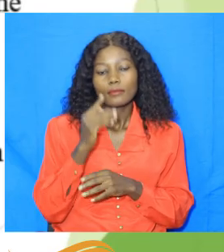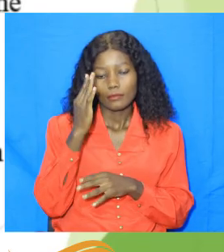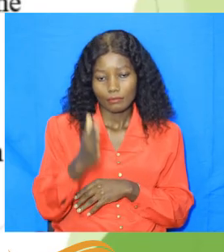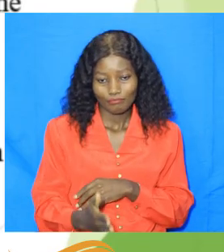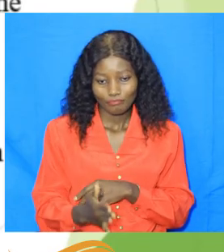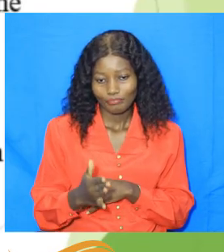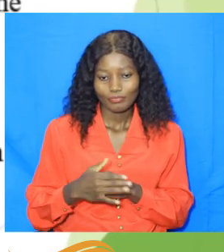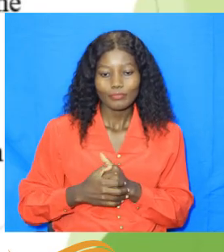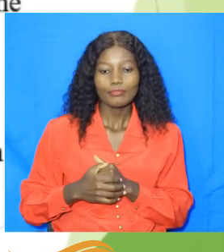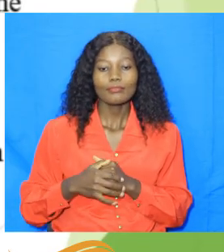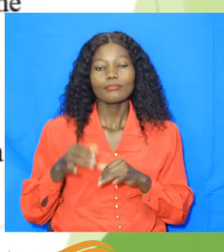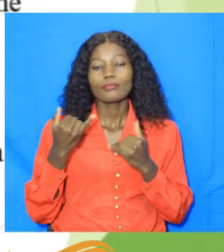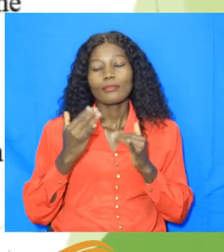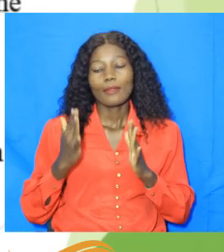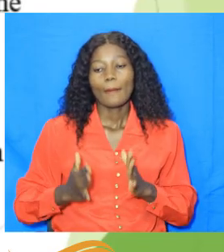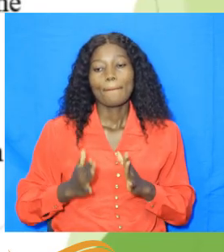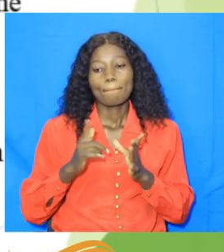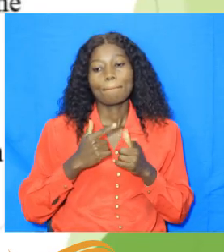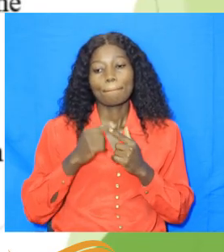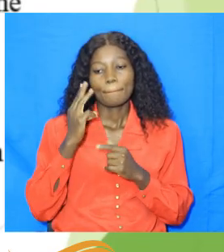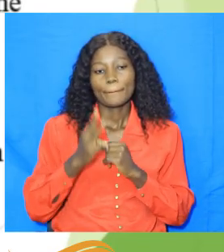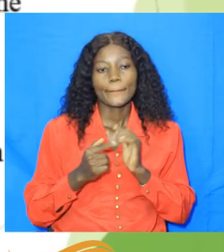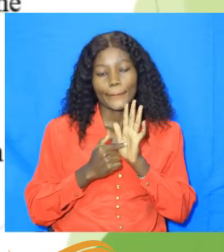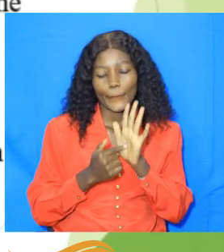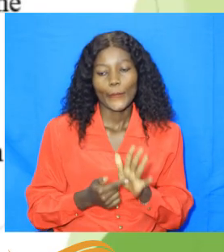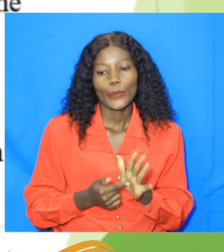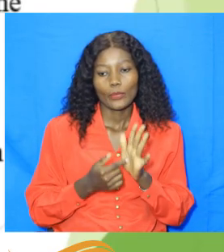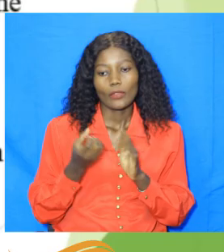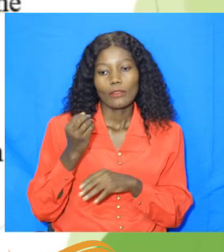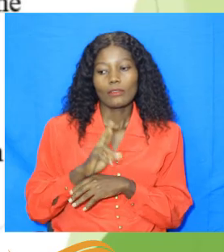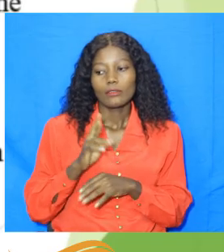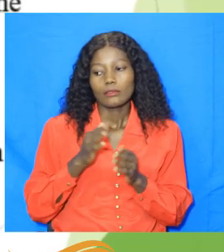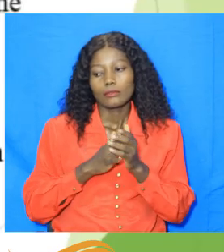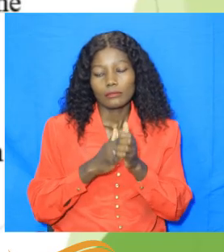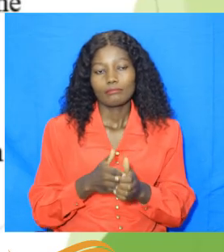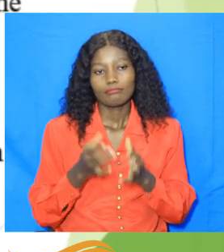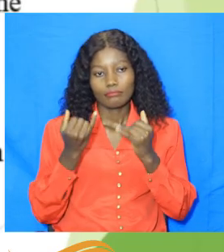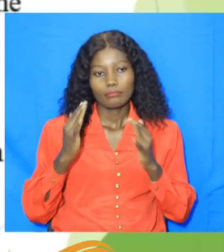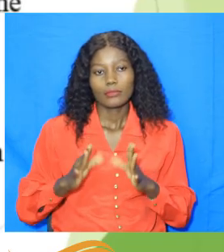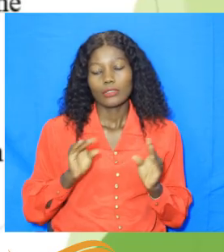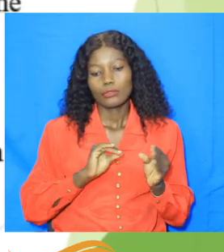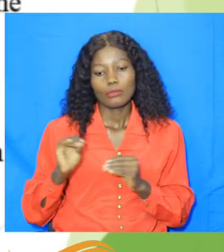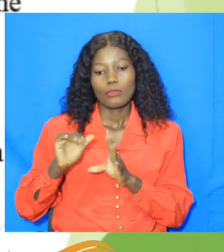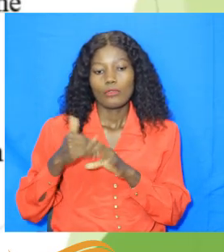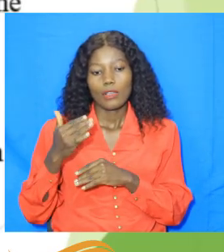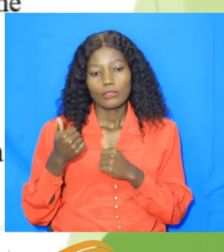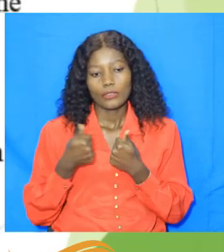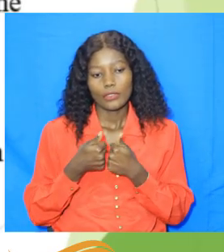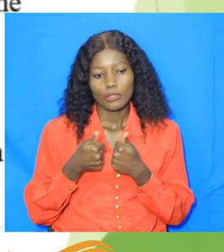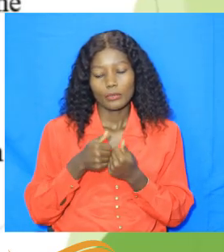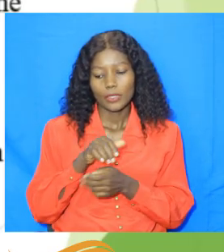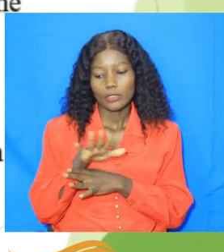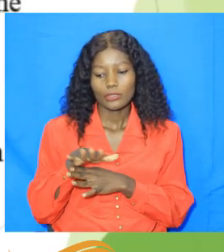athlete, then will show or will guide the athlete to move out of the competition